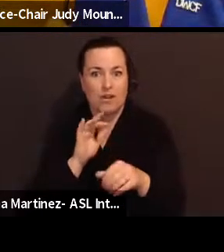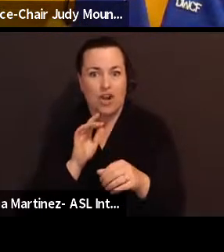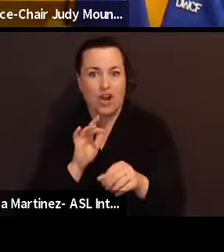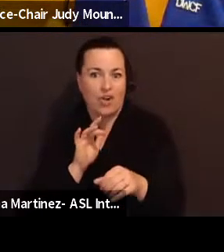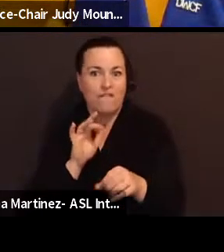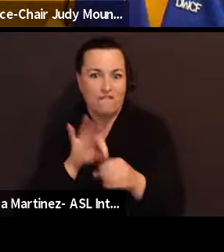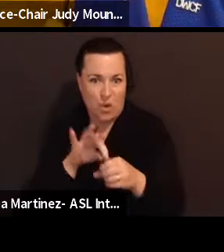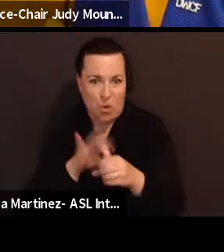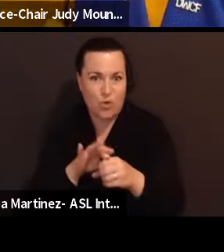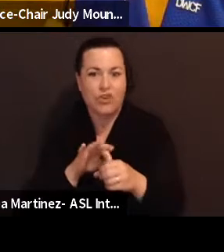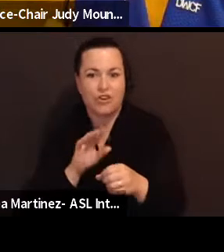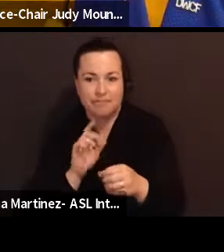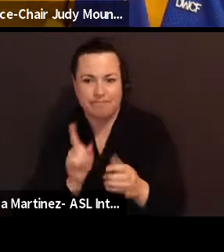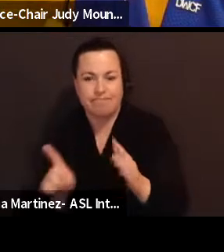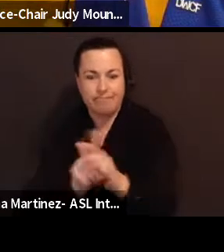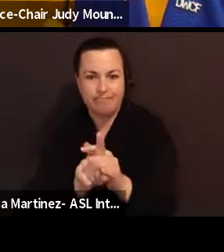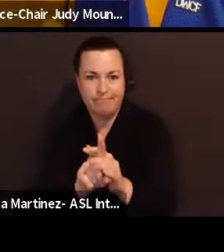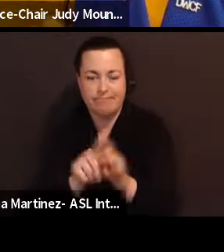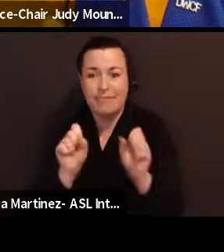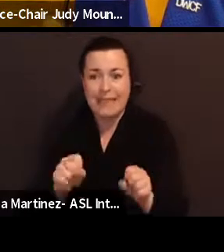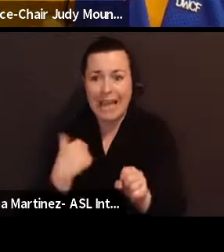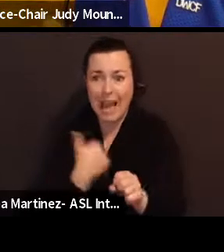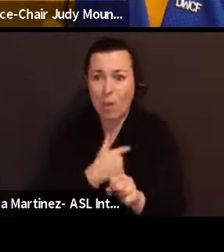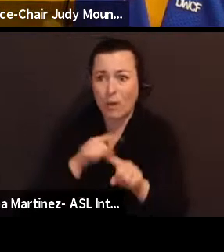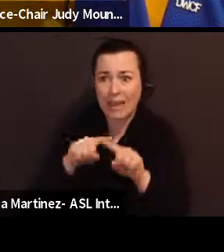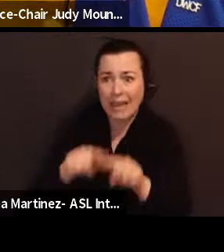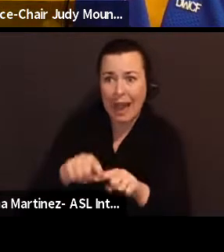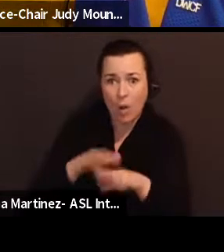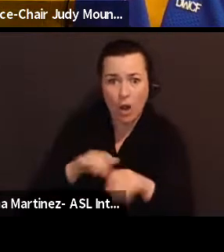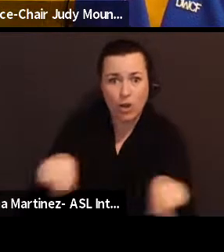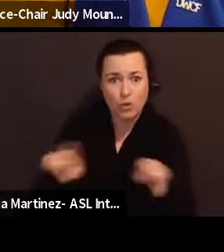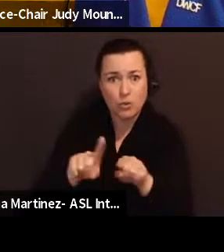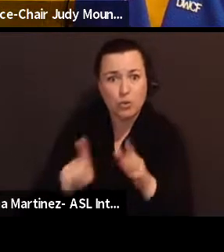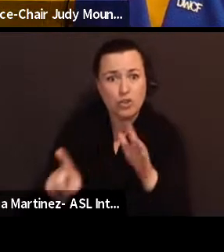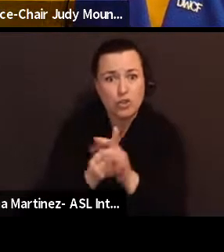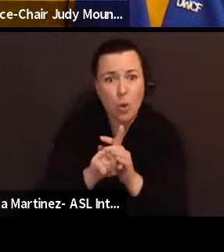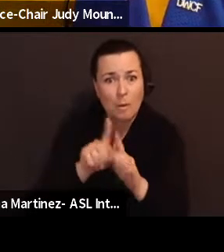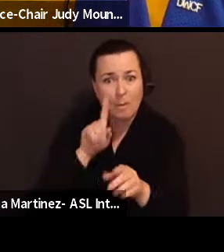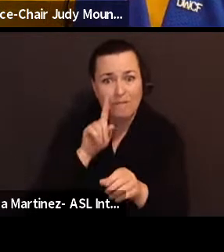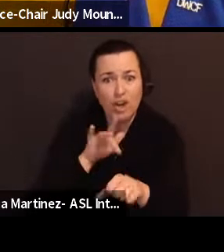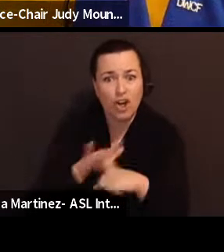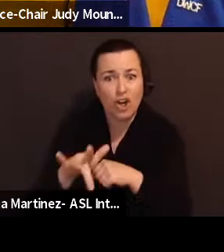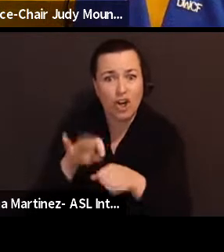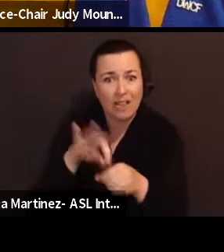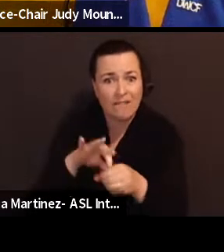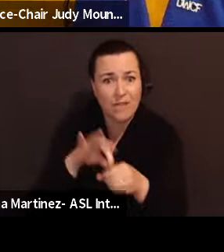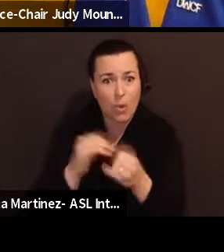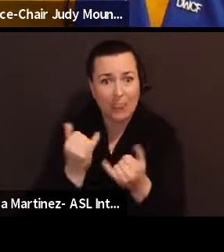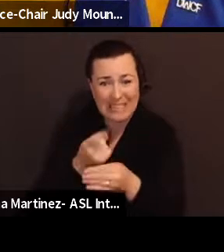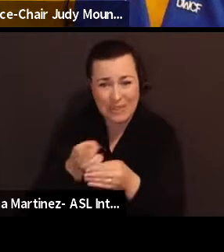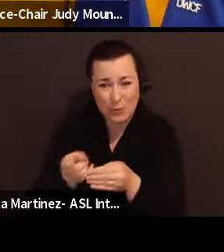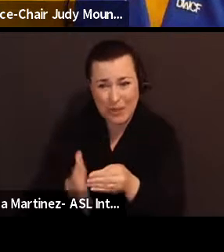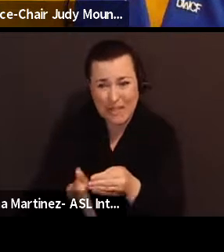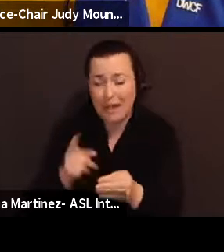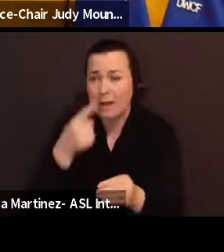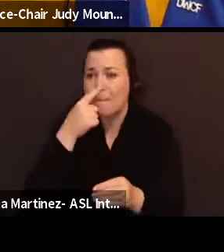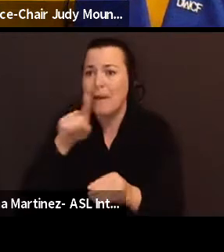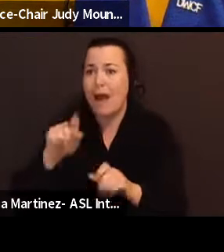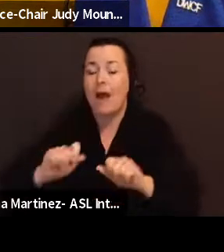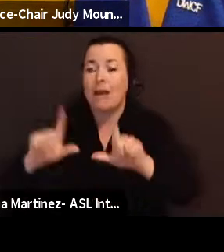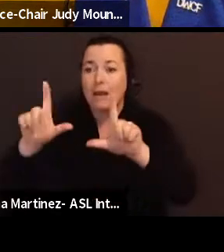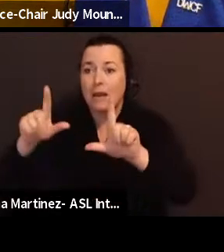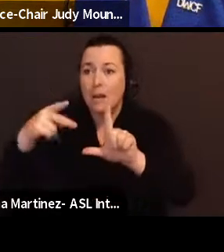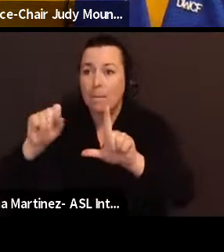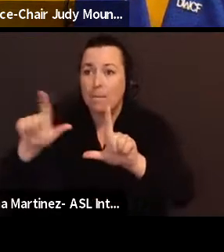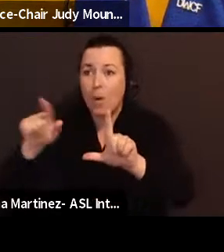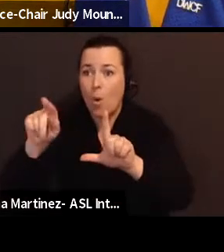help Team Joe at early vote sites this weekend? Please use this poll on your screen here to sign up for a time. And once